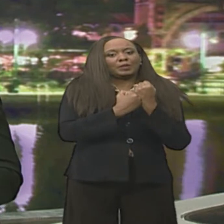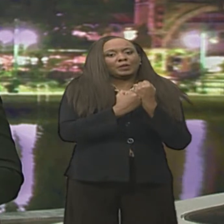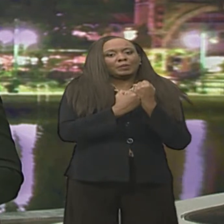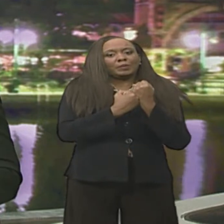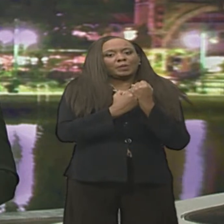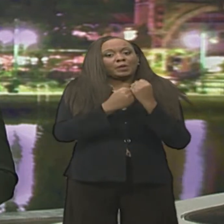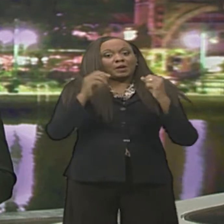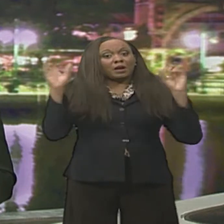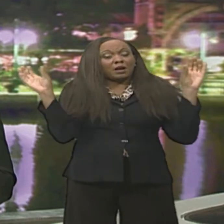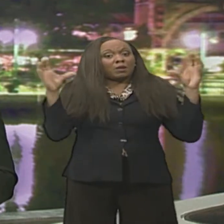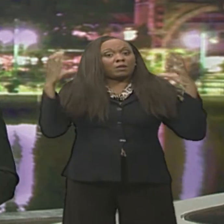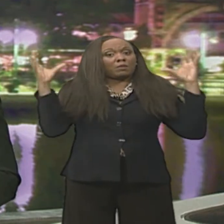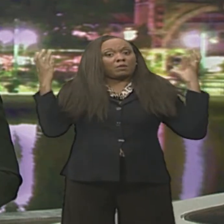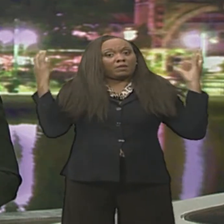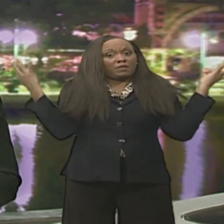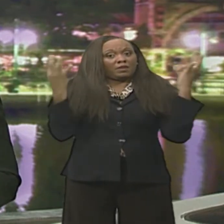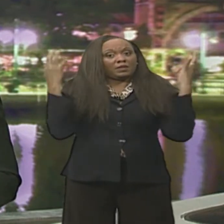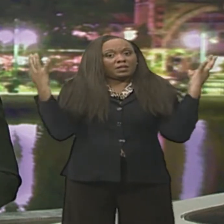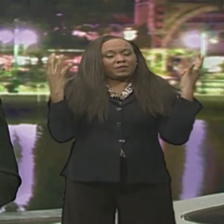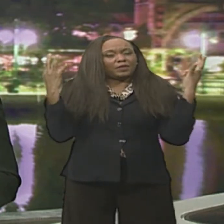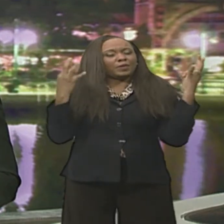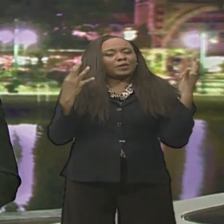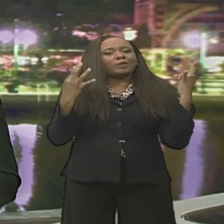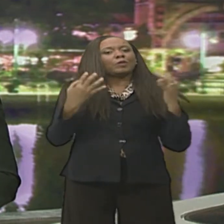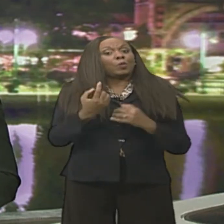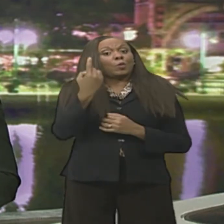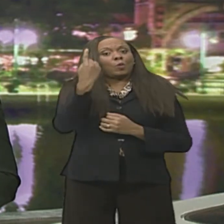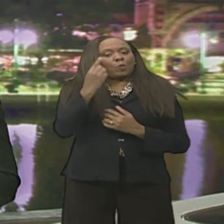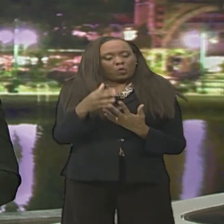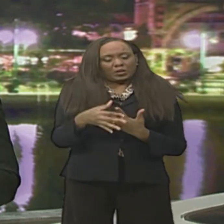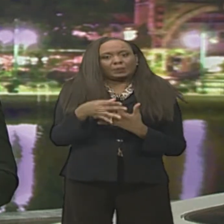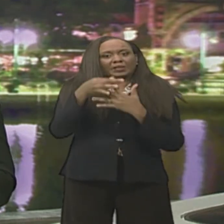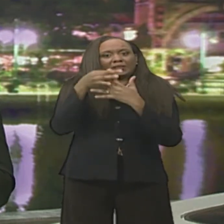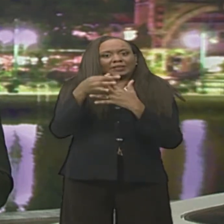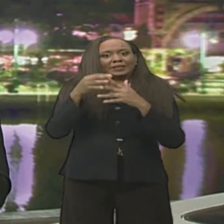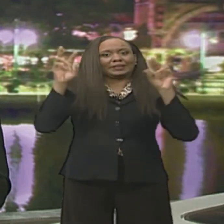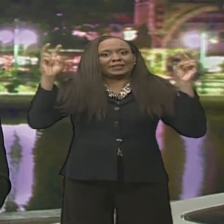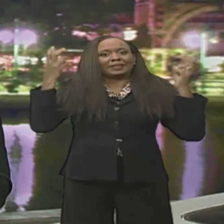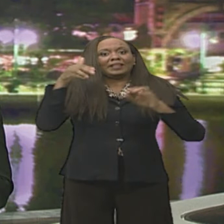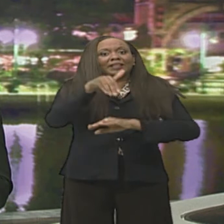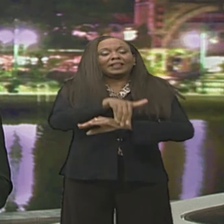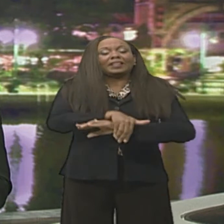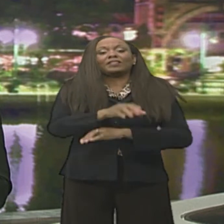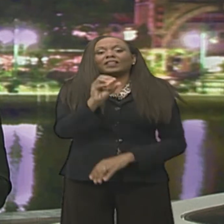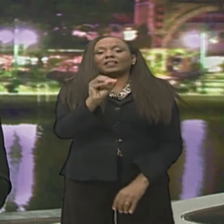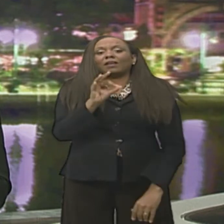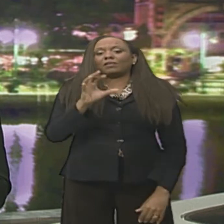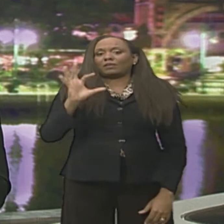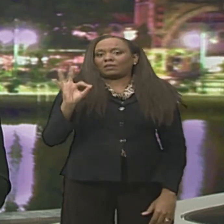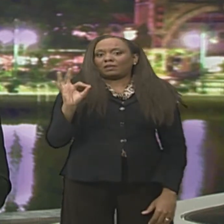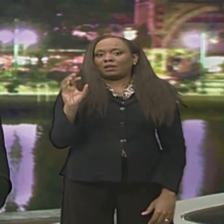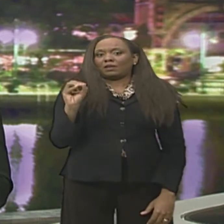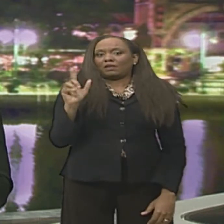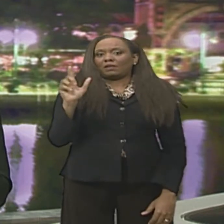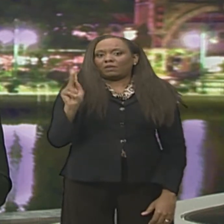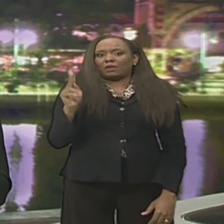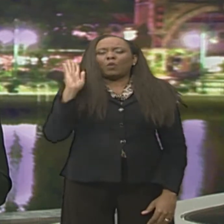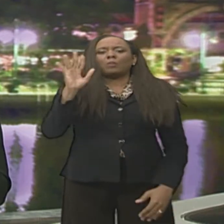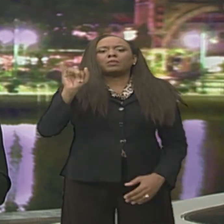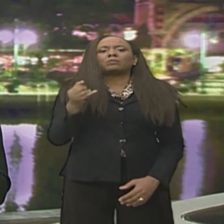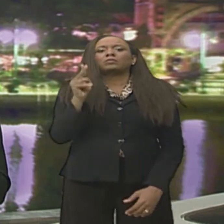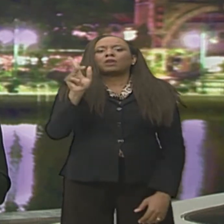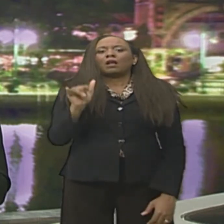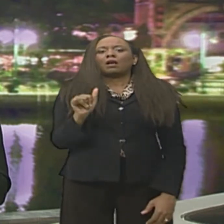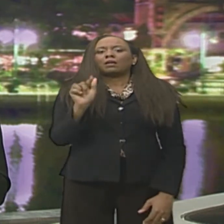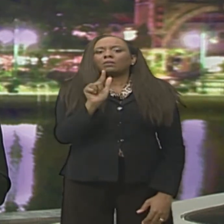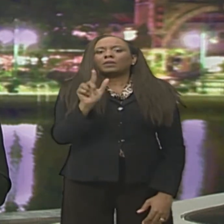events of the Crop Over Festival. It's the Evening of Folk, which will come off on July 26 at the Frank Collymore Hall. Producer